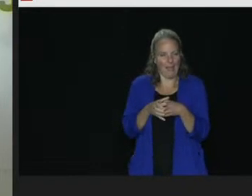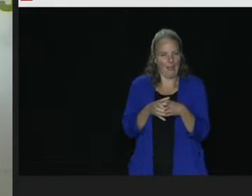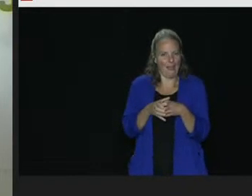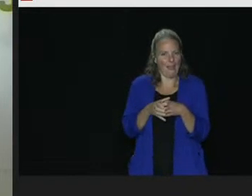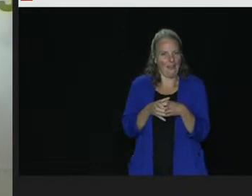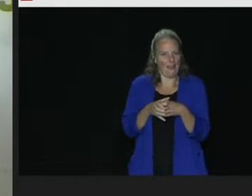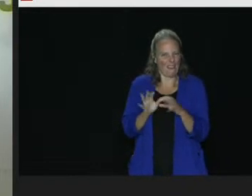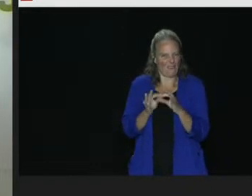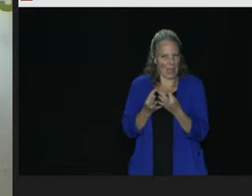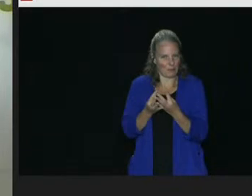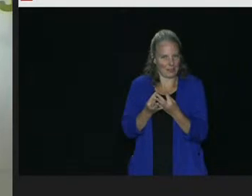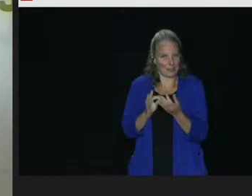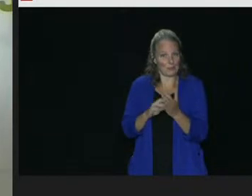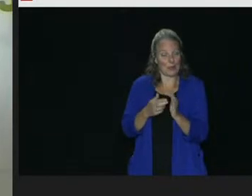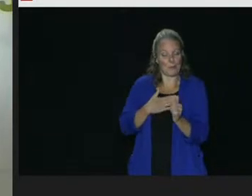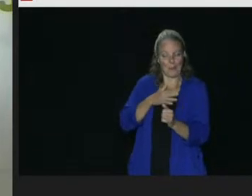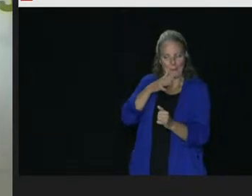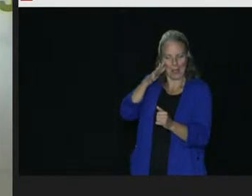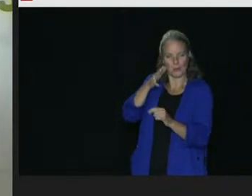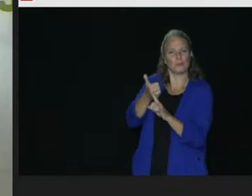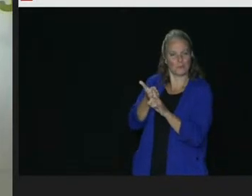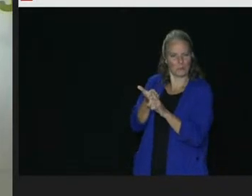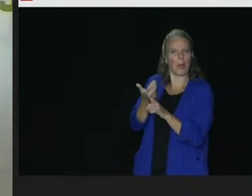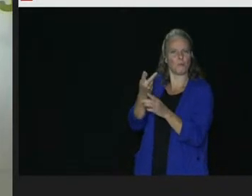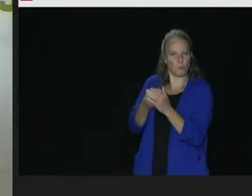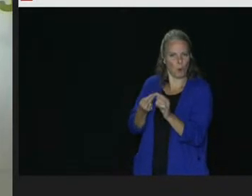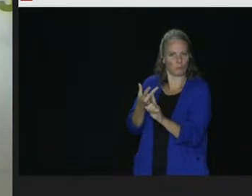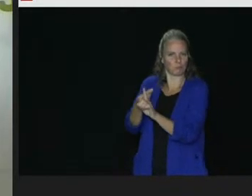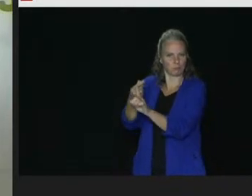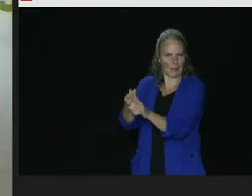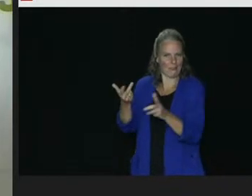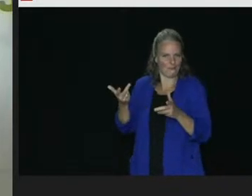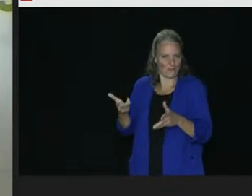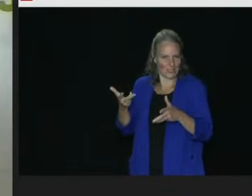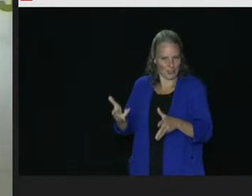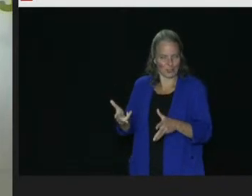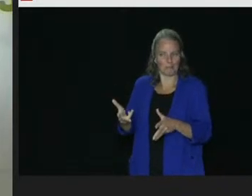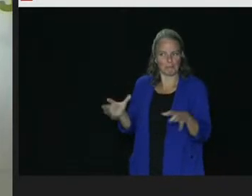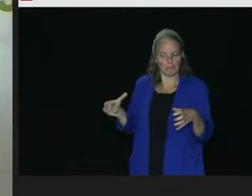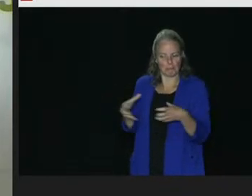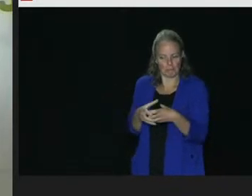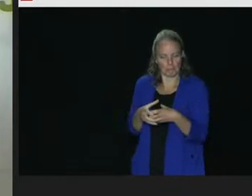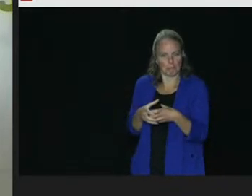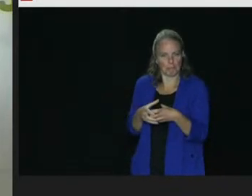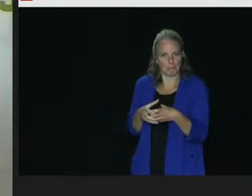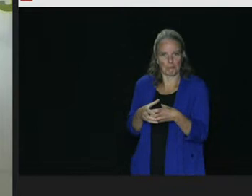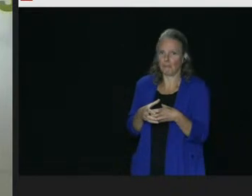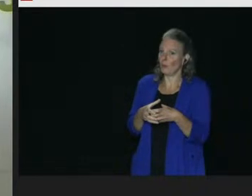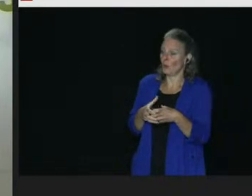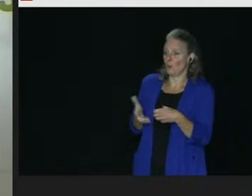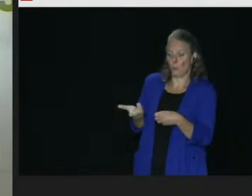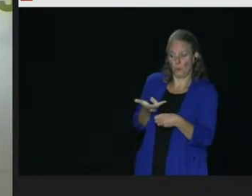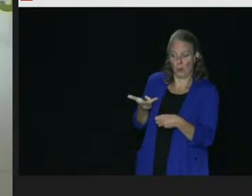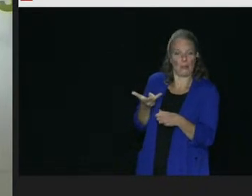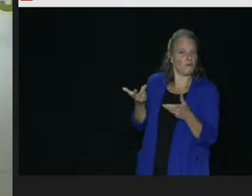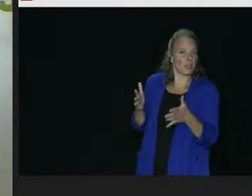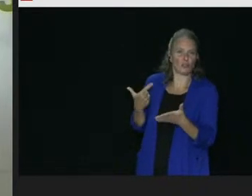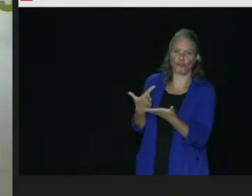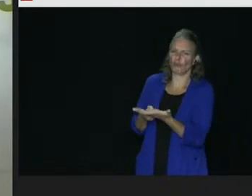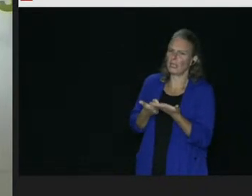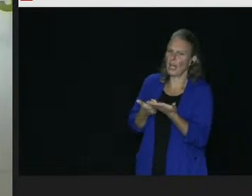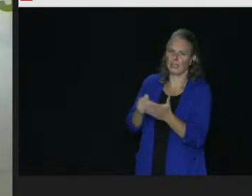example, who are fully vaccinated. And we have had very thorough discussions